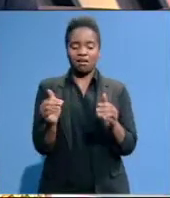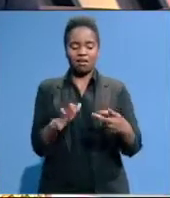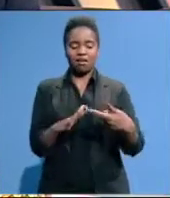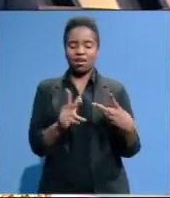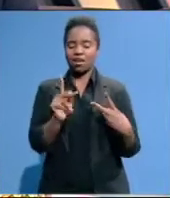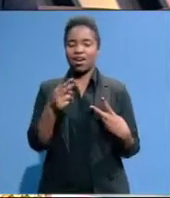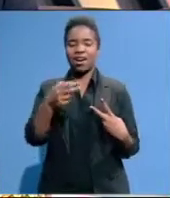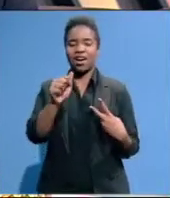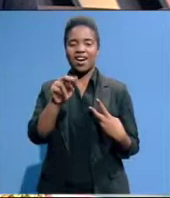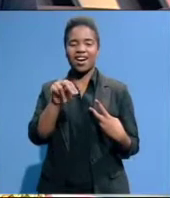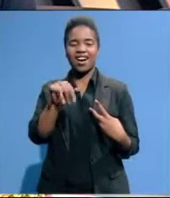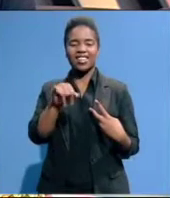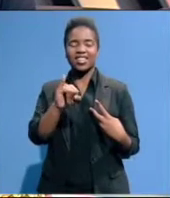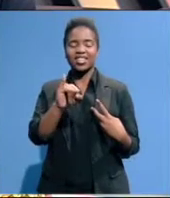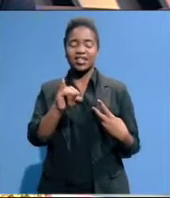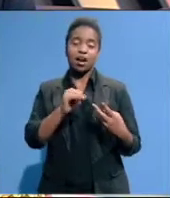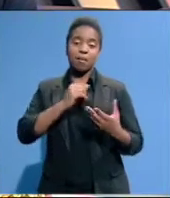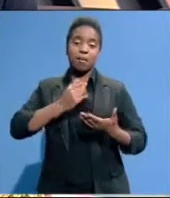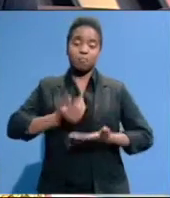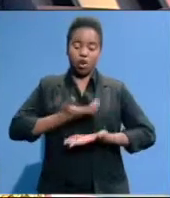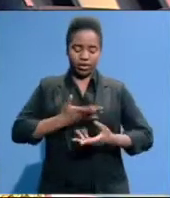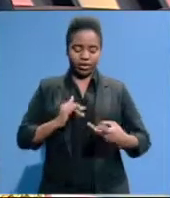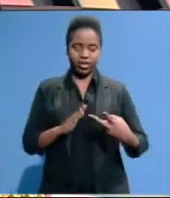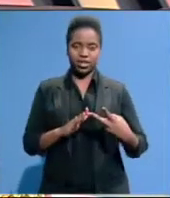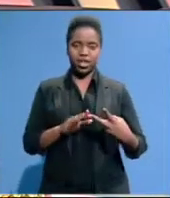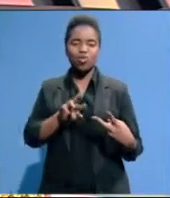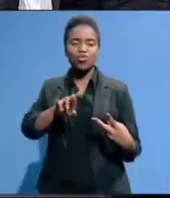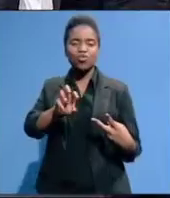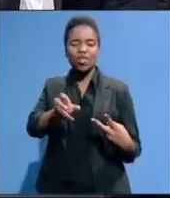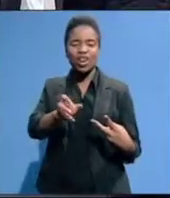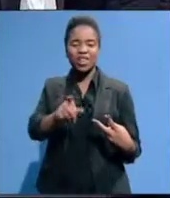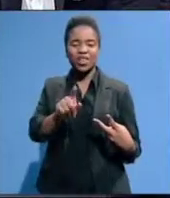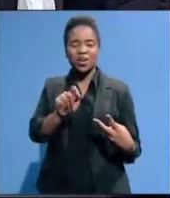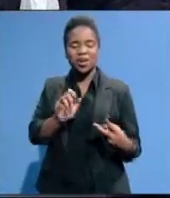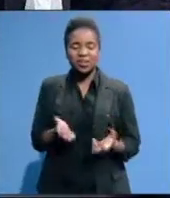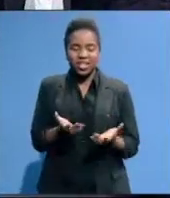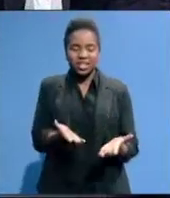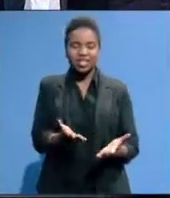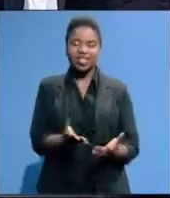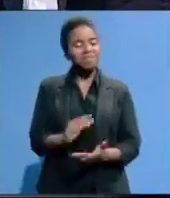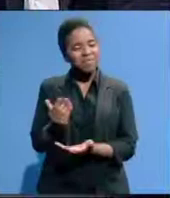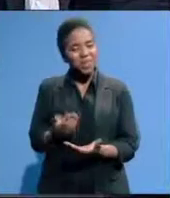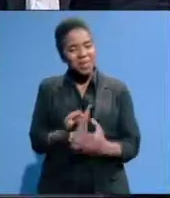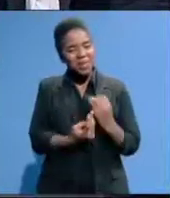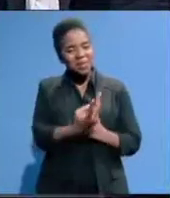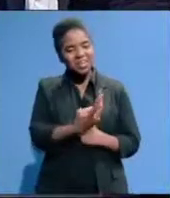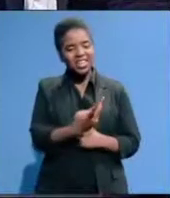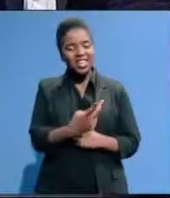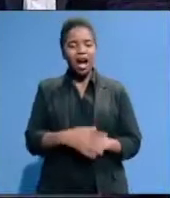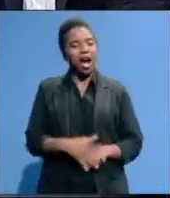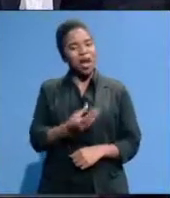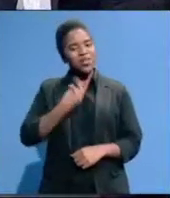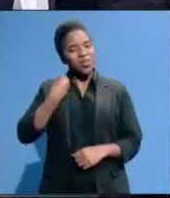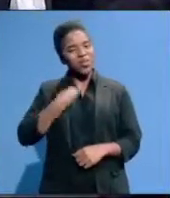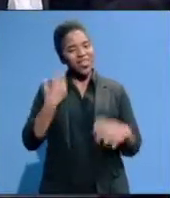Makubane, a poet, journalist, writer, and radio presenter. Welcome to the show. Good to see you guys. Thank you very much. Good to see the young people